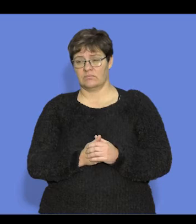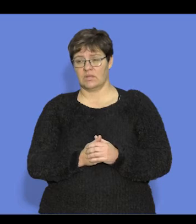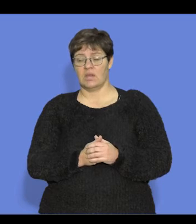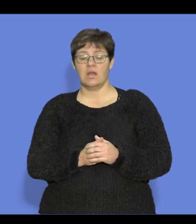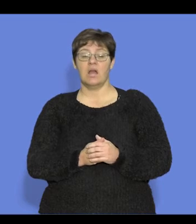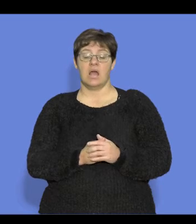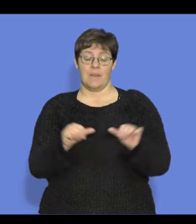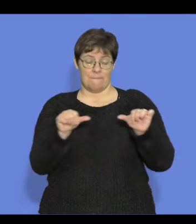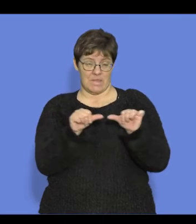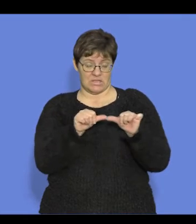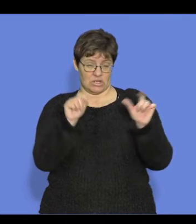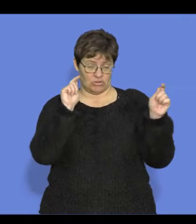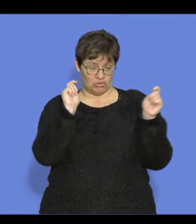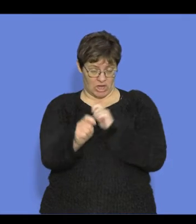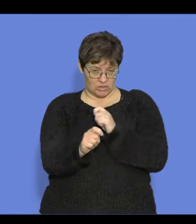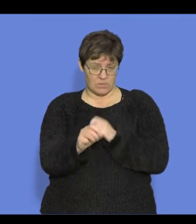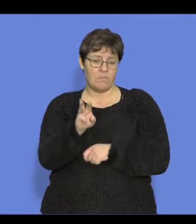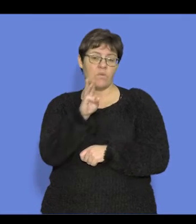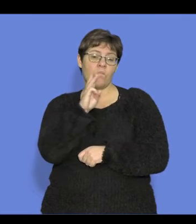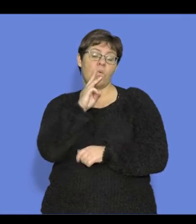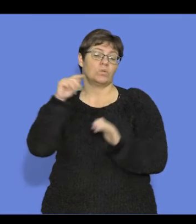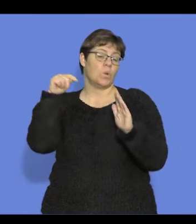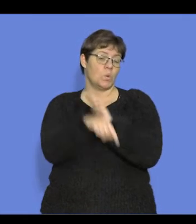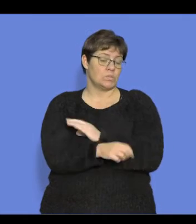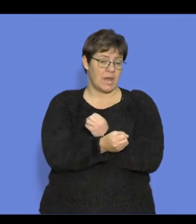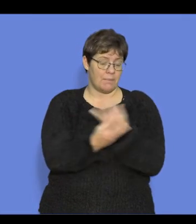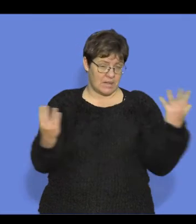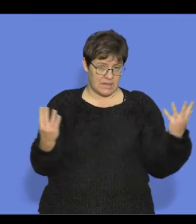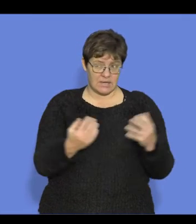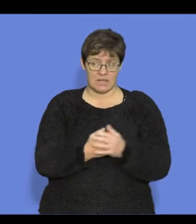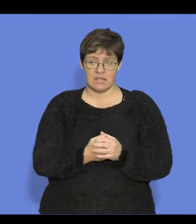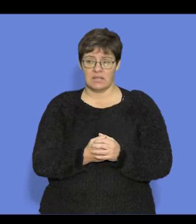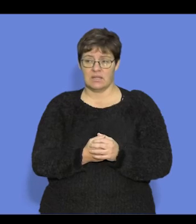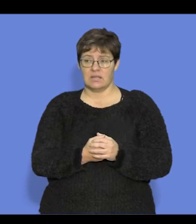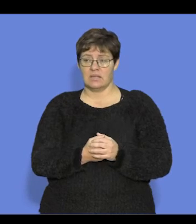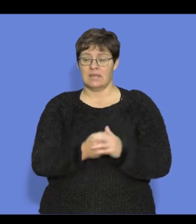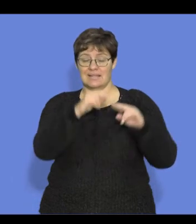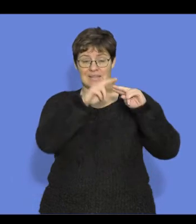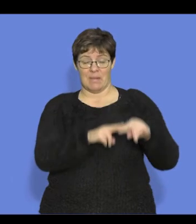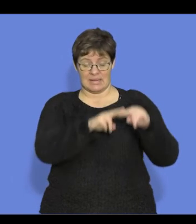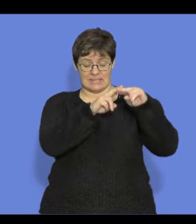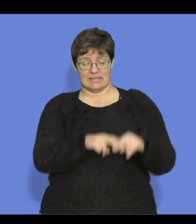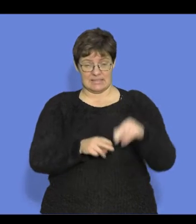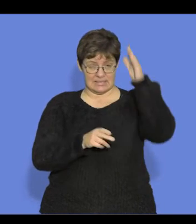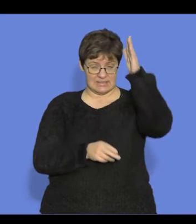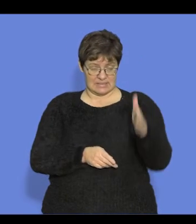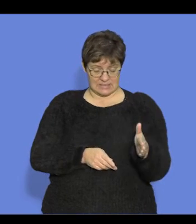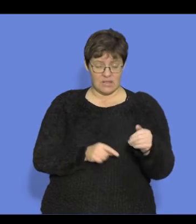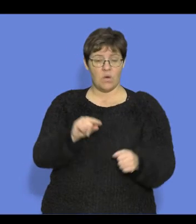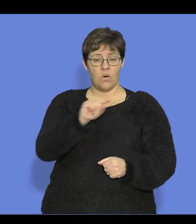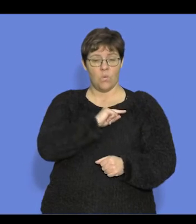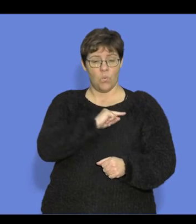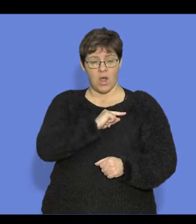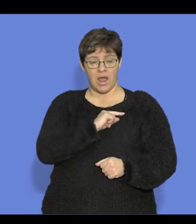you measure, which is how much water is lost, is because they have changed